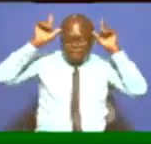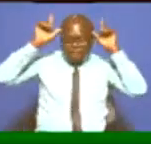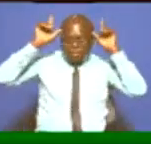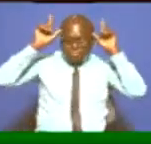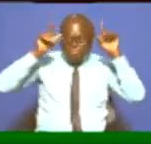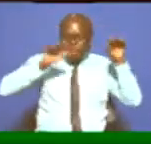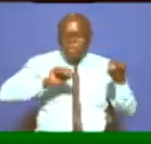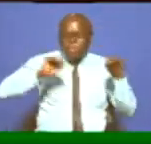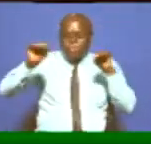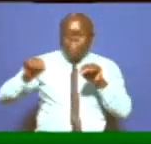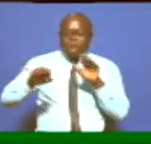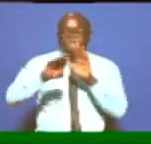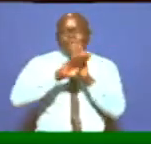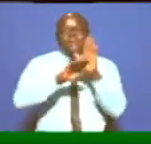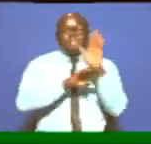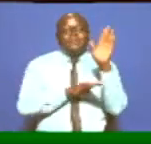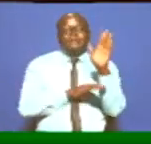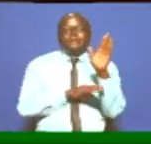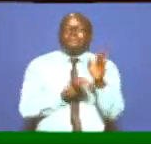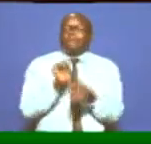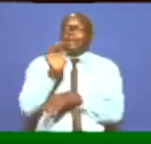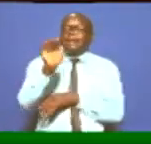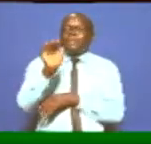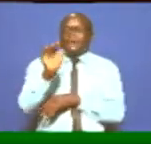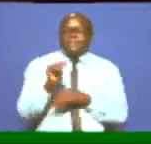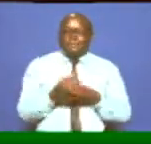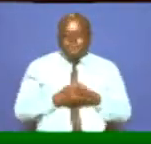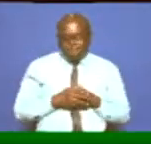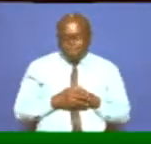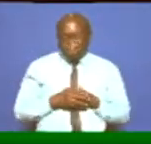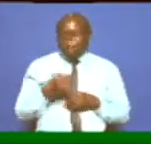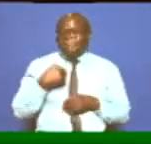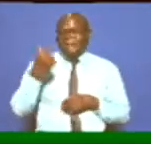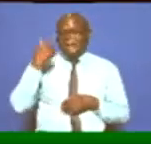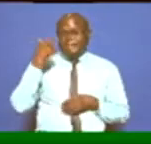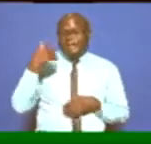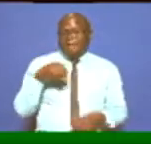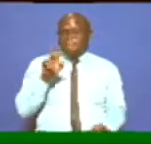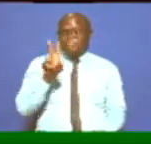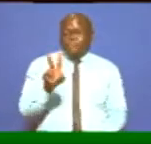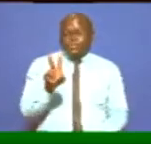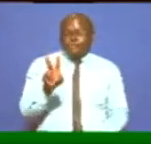to statement requests. And I see there are two.